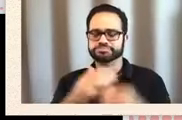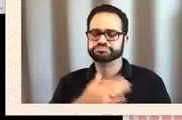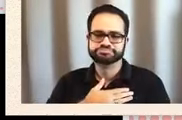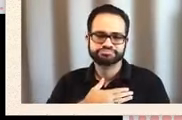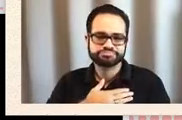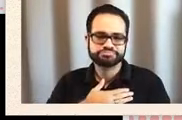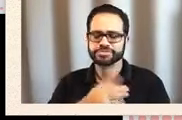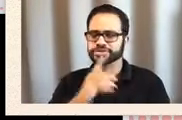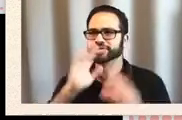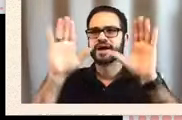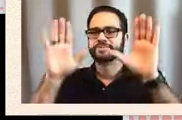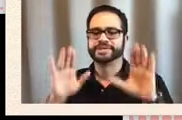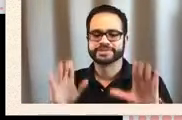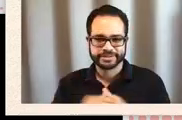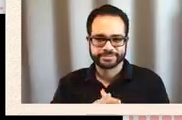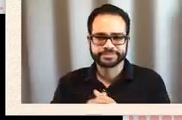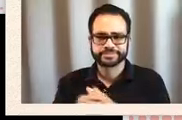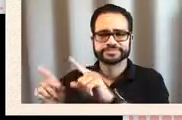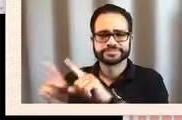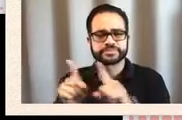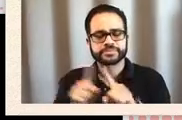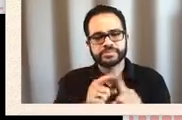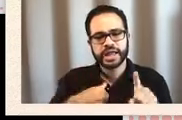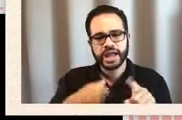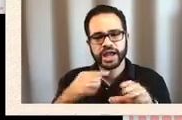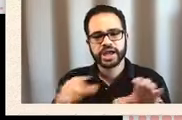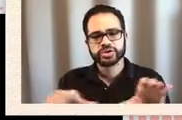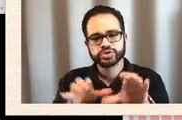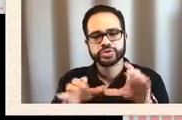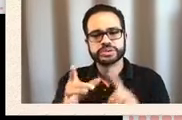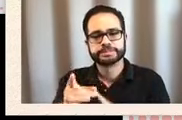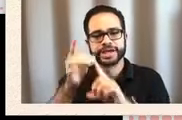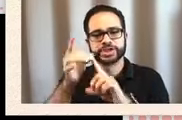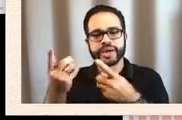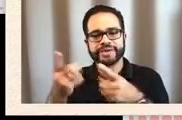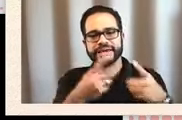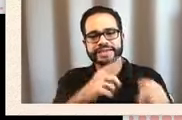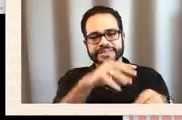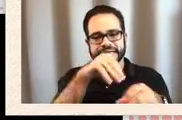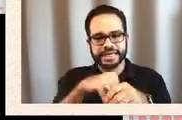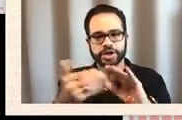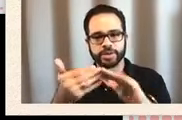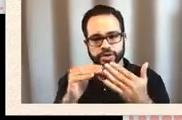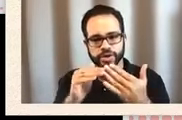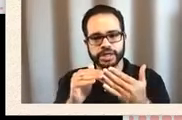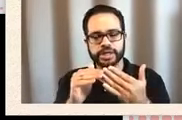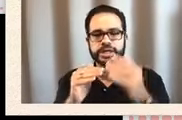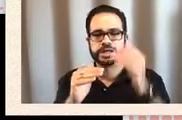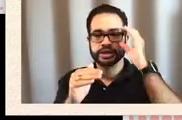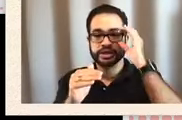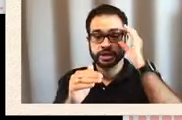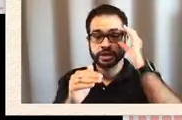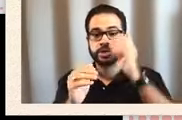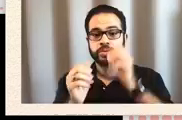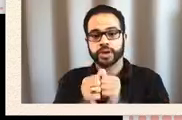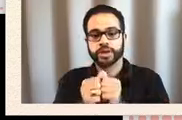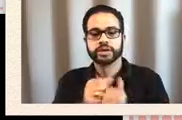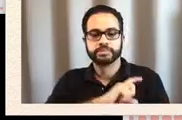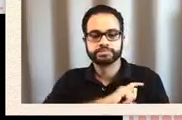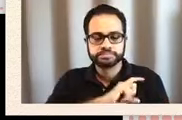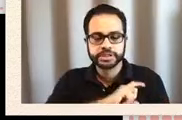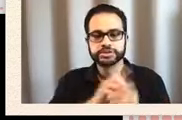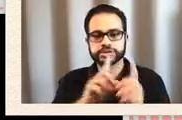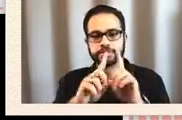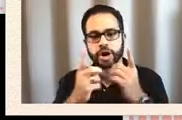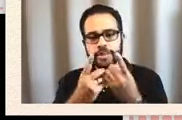special events in the community with the deputy chief of St. Louis County Sheriff's Office. I'm a very big fan of